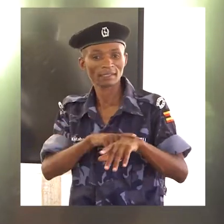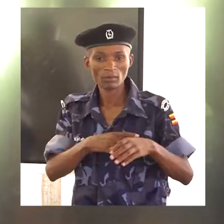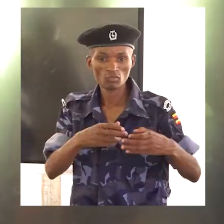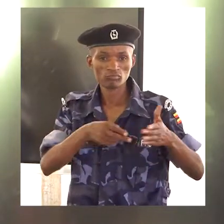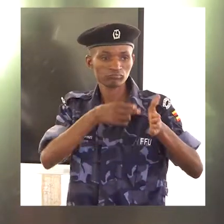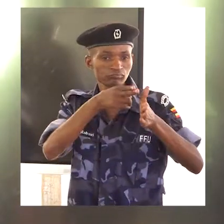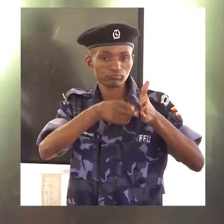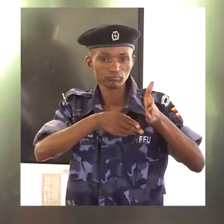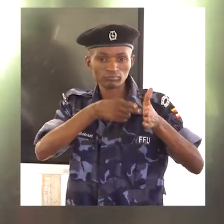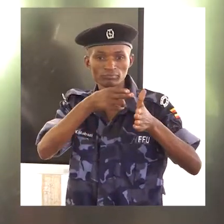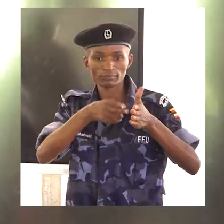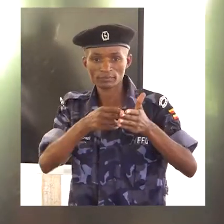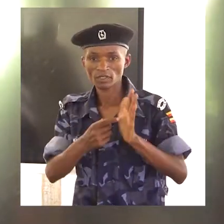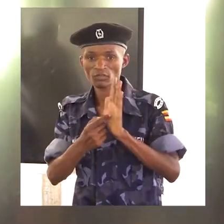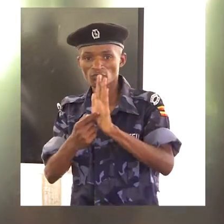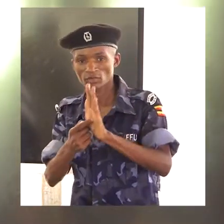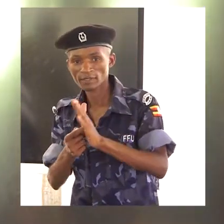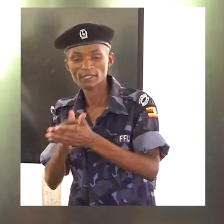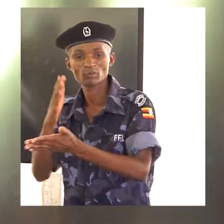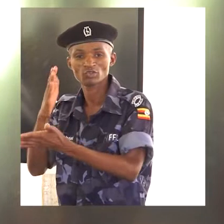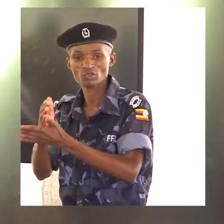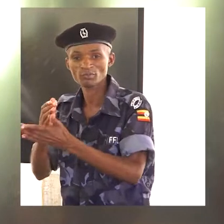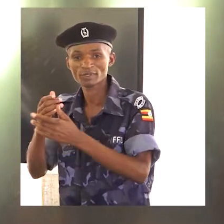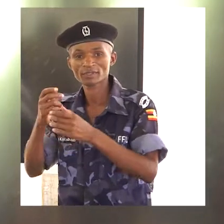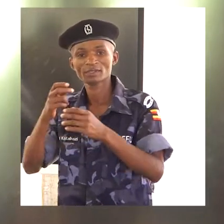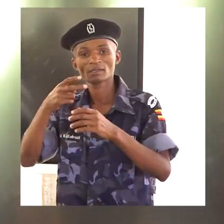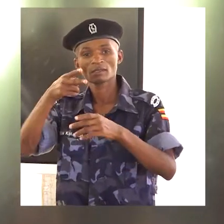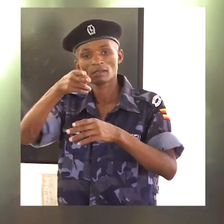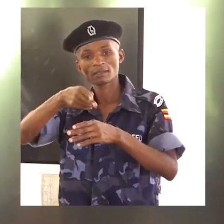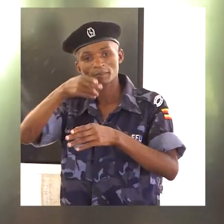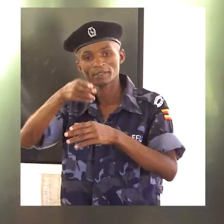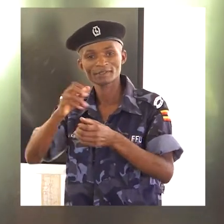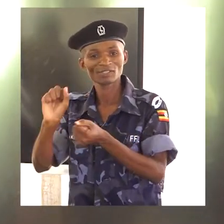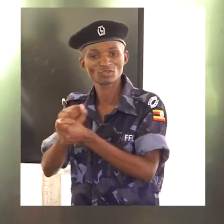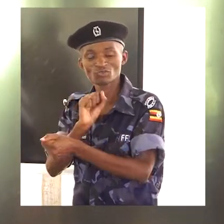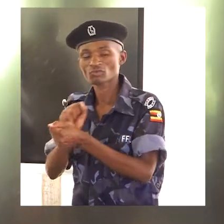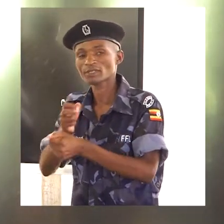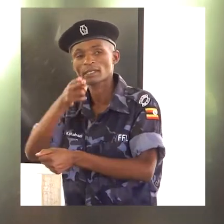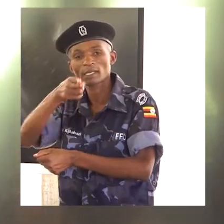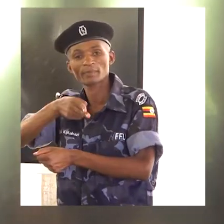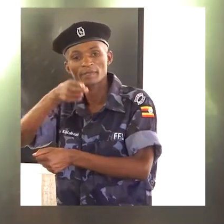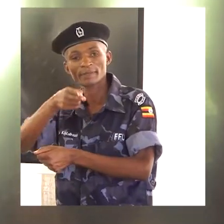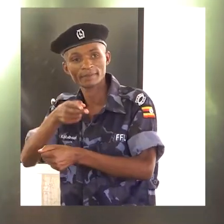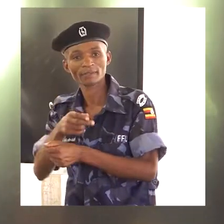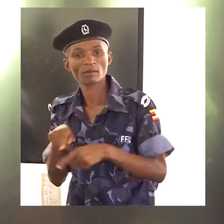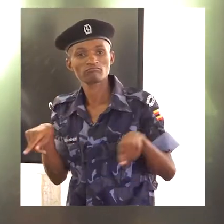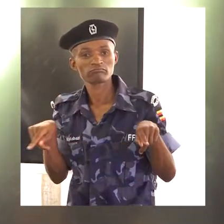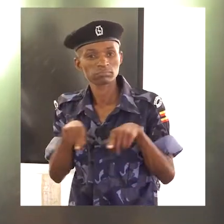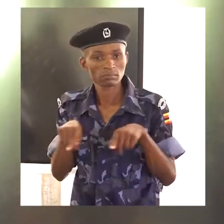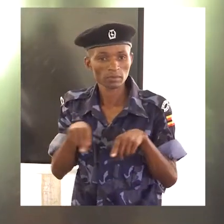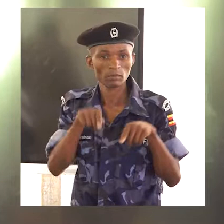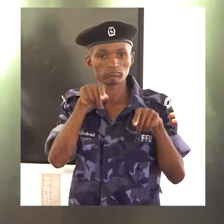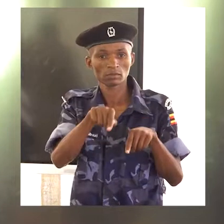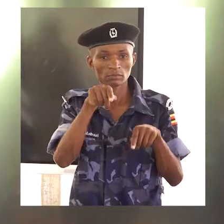work, like seizing cameras, damaging cameras, intimidation,